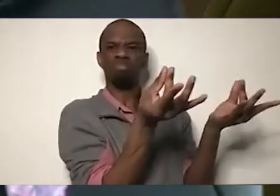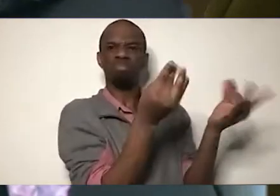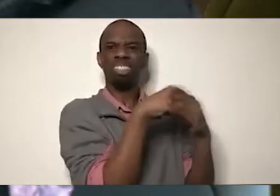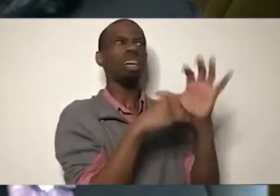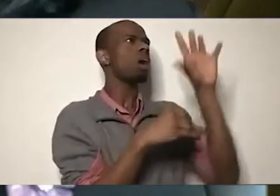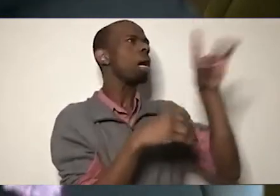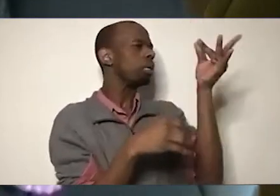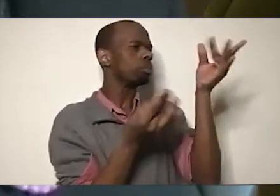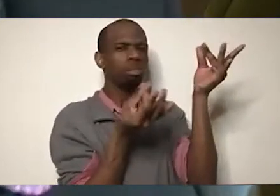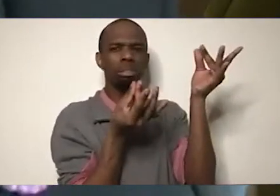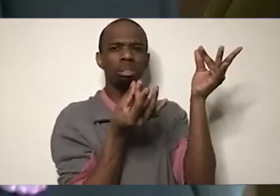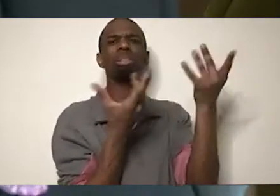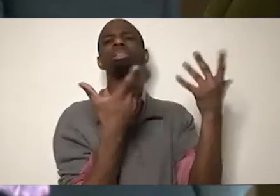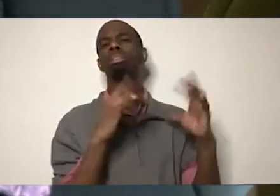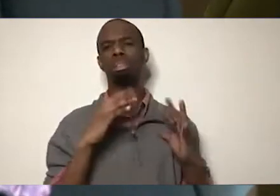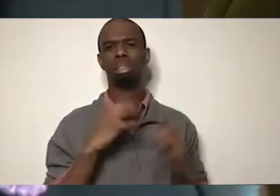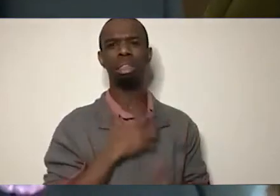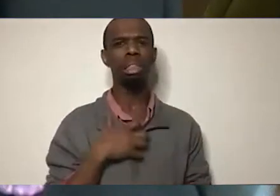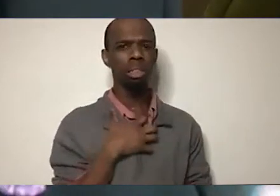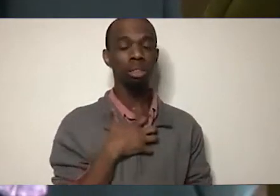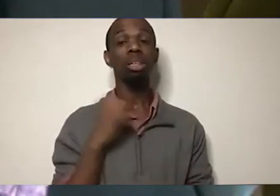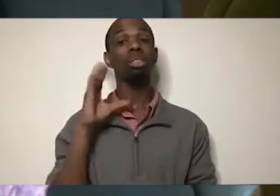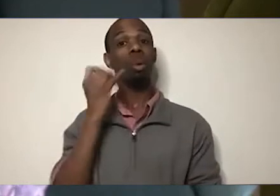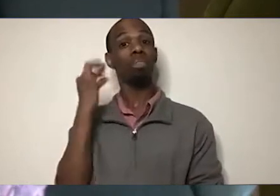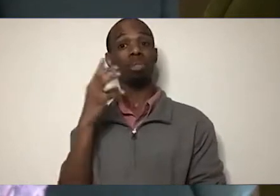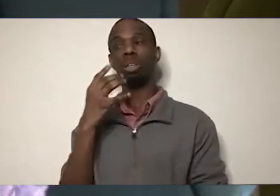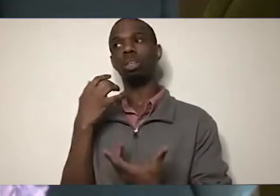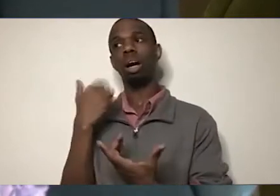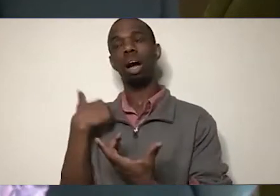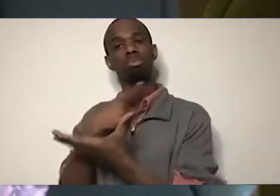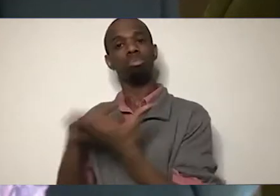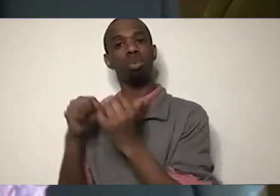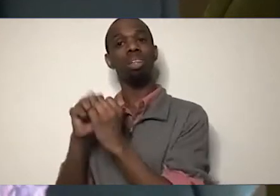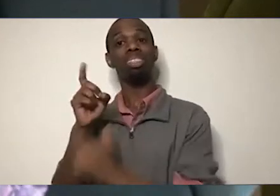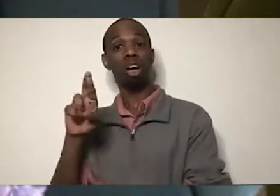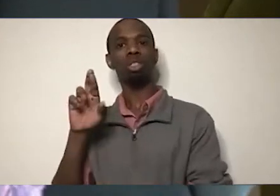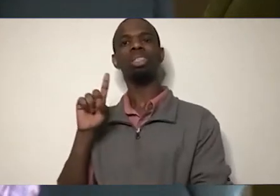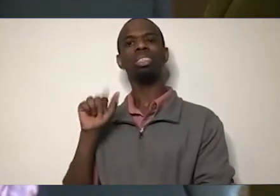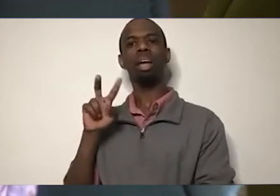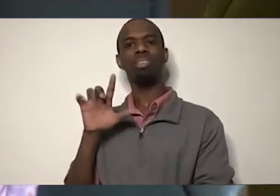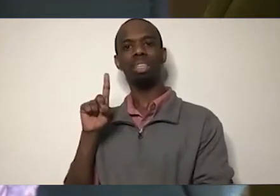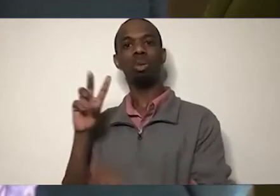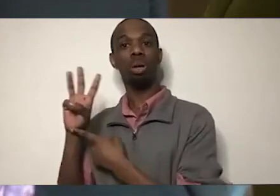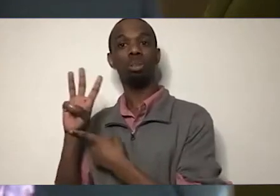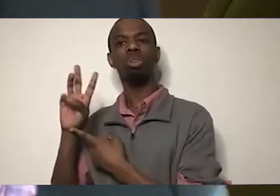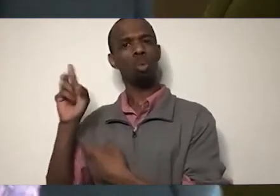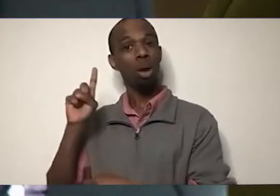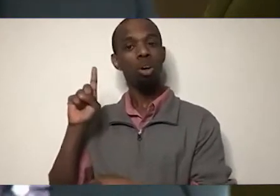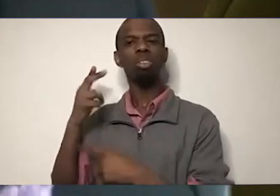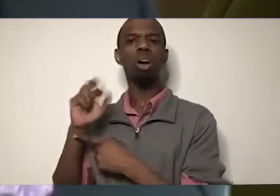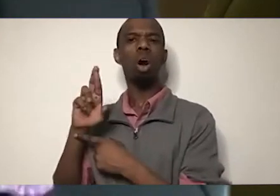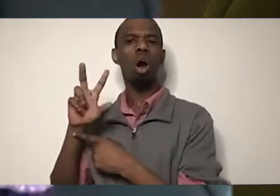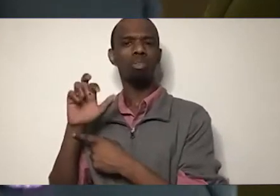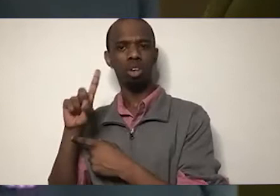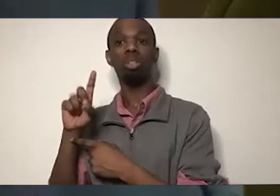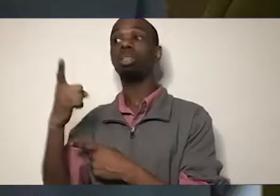Harvard, he reemphasized that it's an illusion that segregation has ended. We still have segregation in this country. We don't have residential